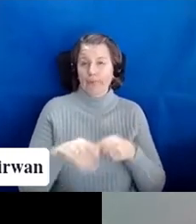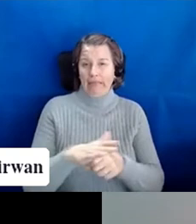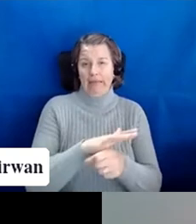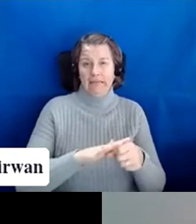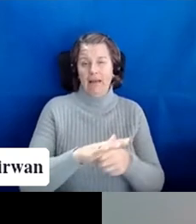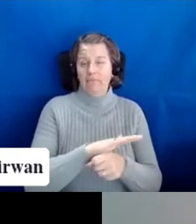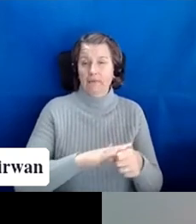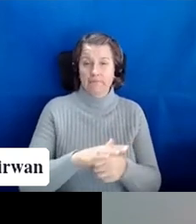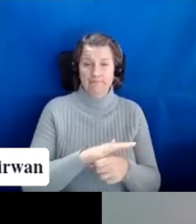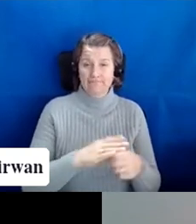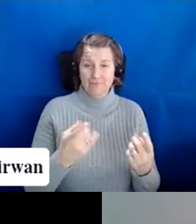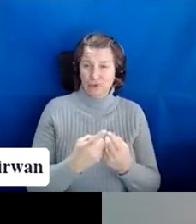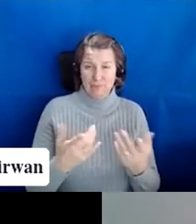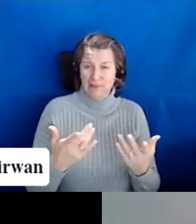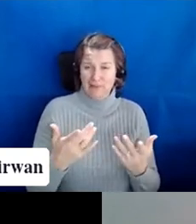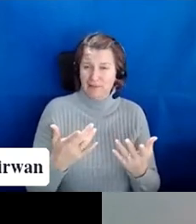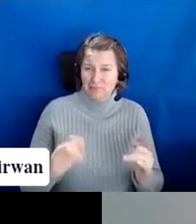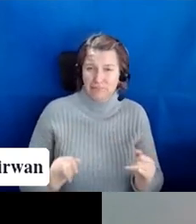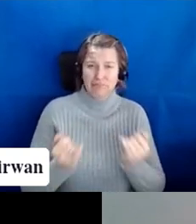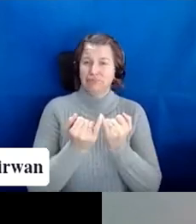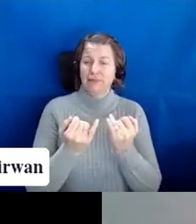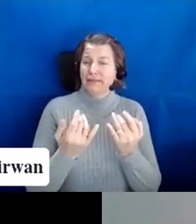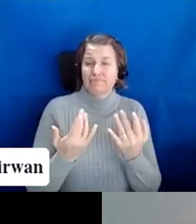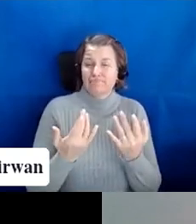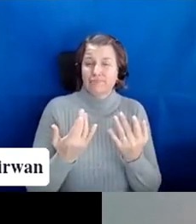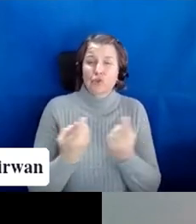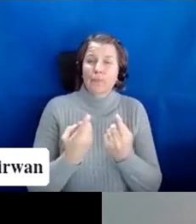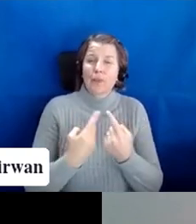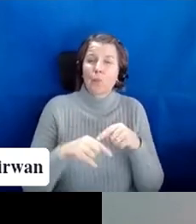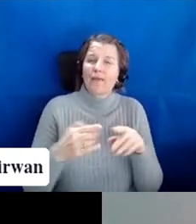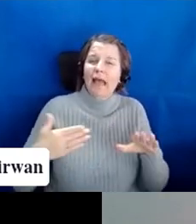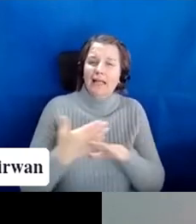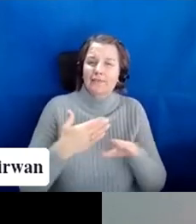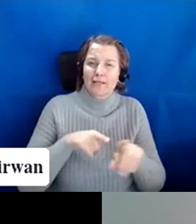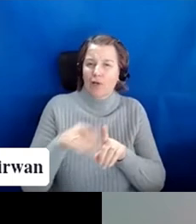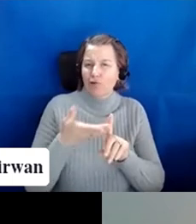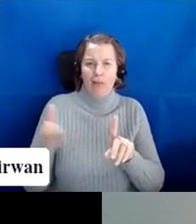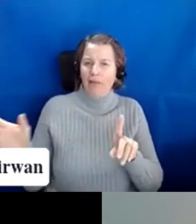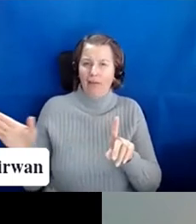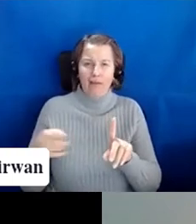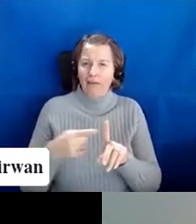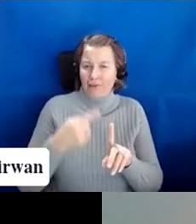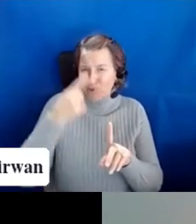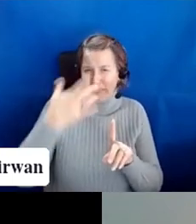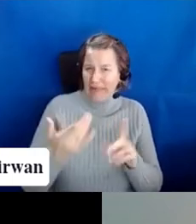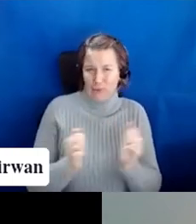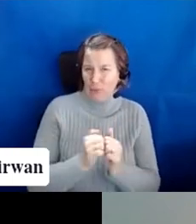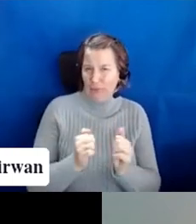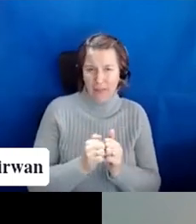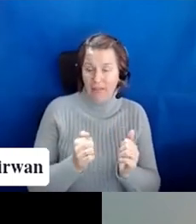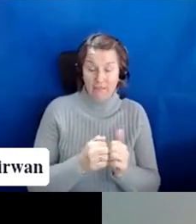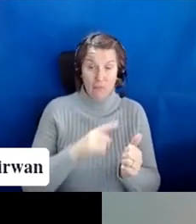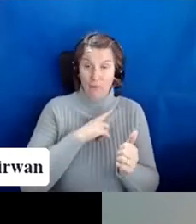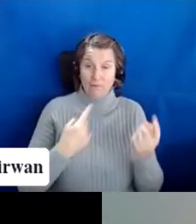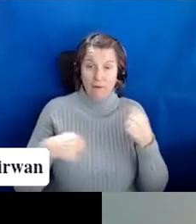as controversial as that, it's something we've actively avoided actually, because For us, you know, it's really hard